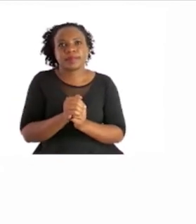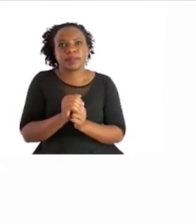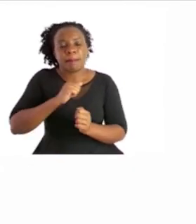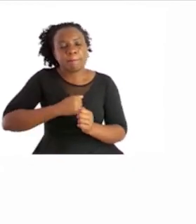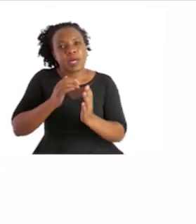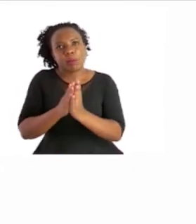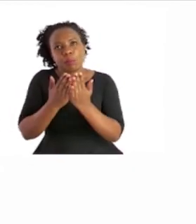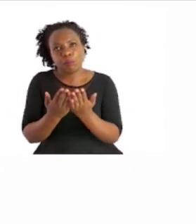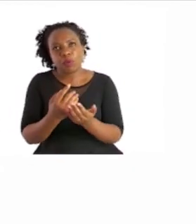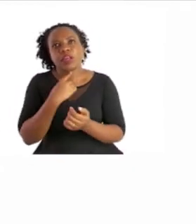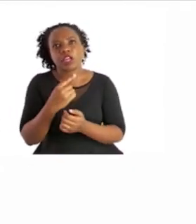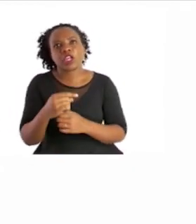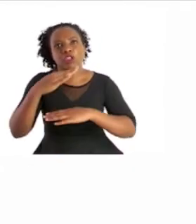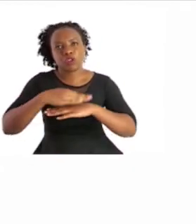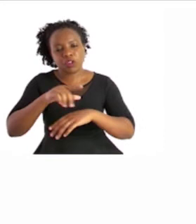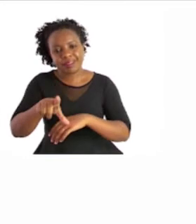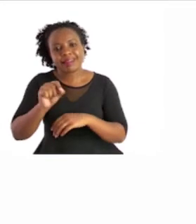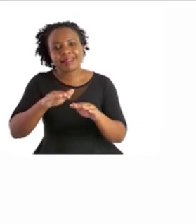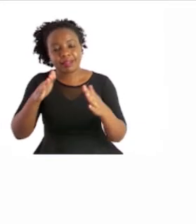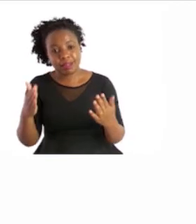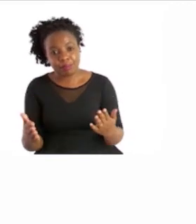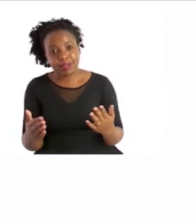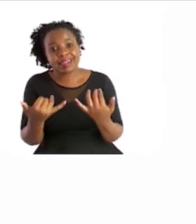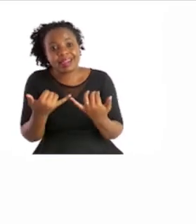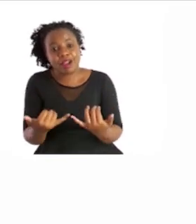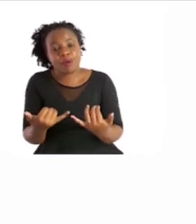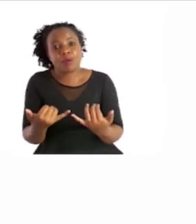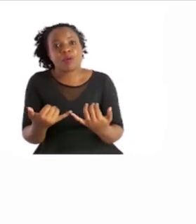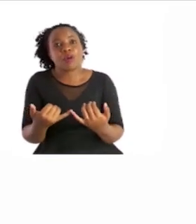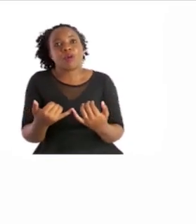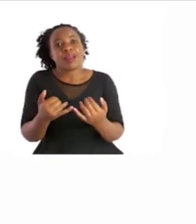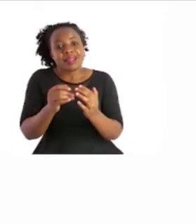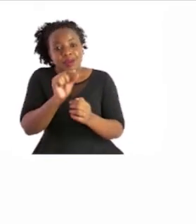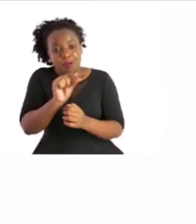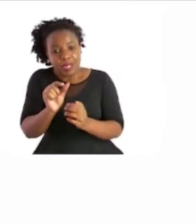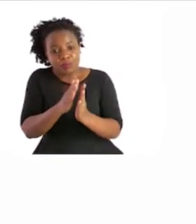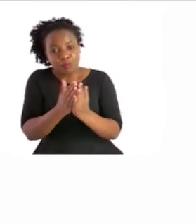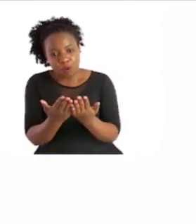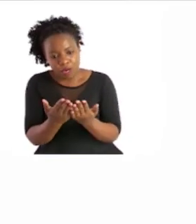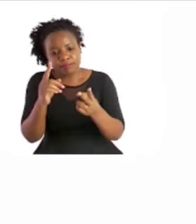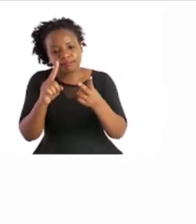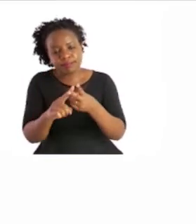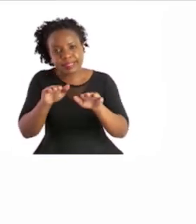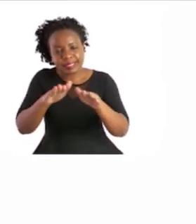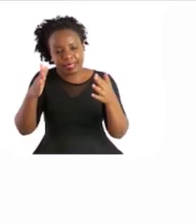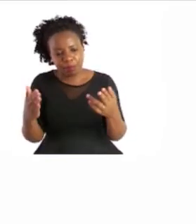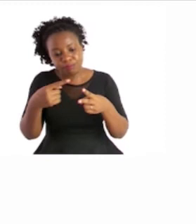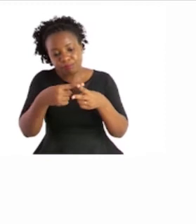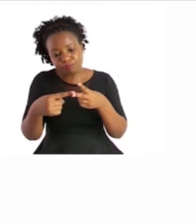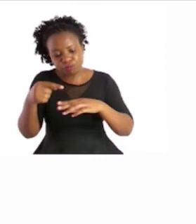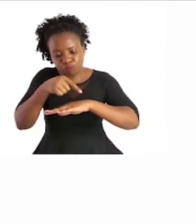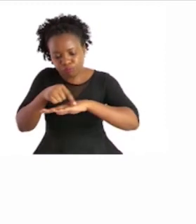My book is on the table. So, the word book and table, those which are